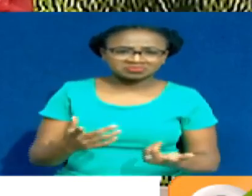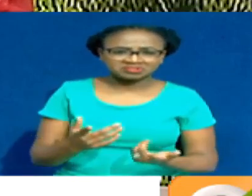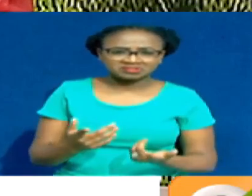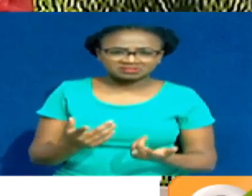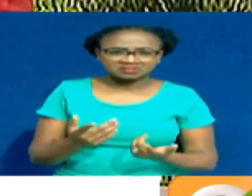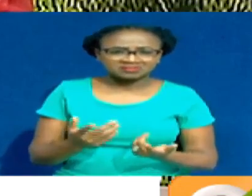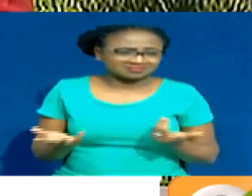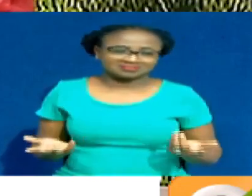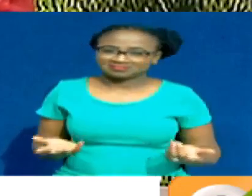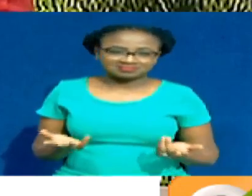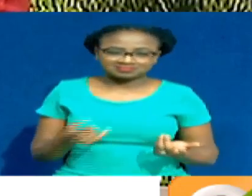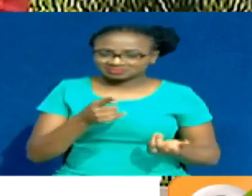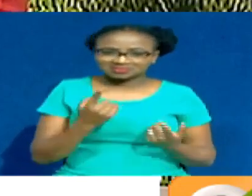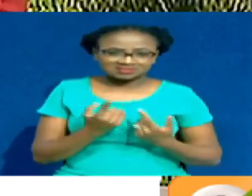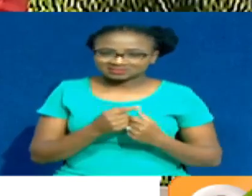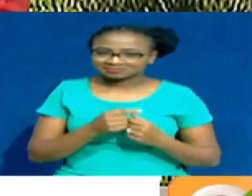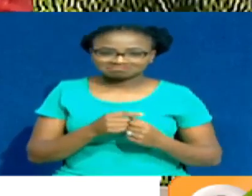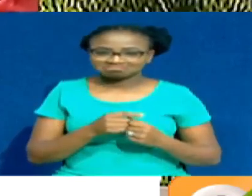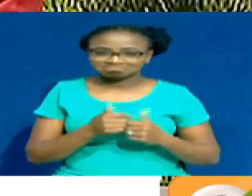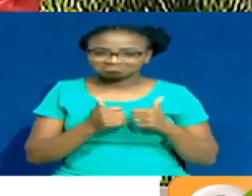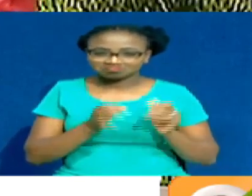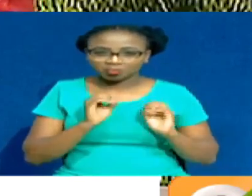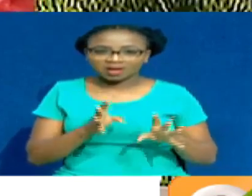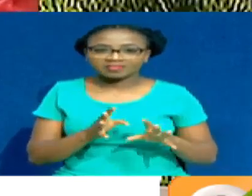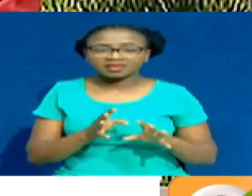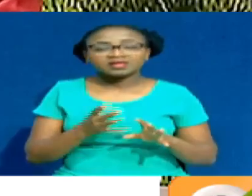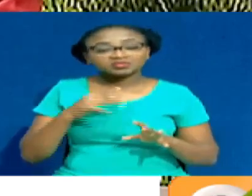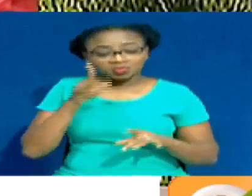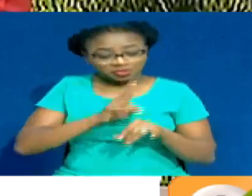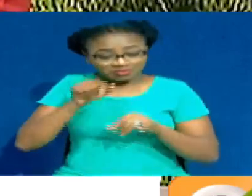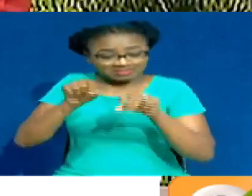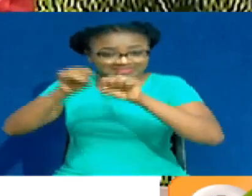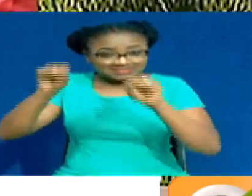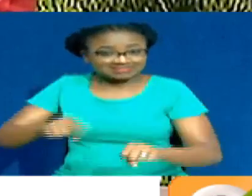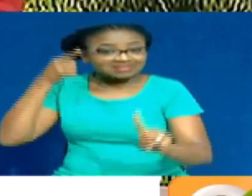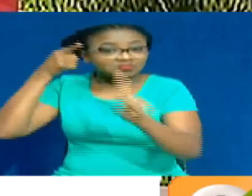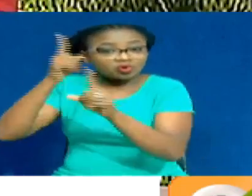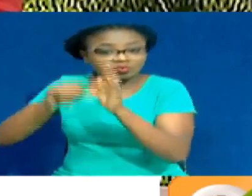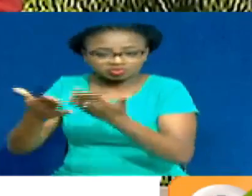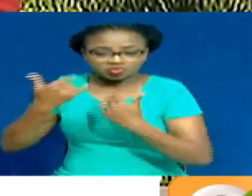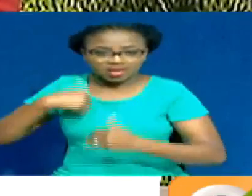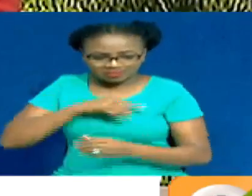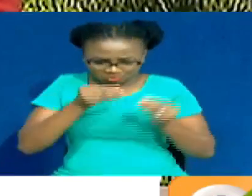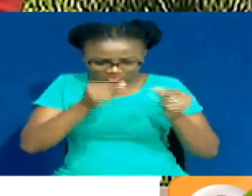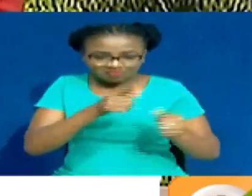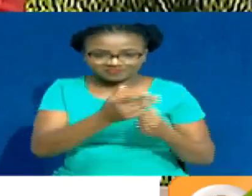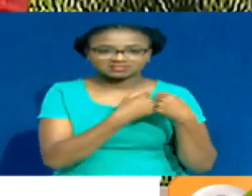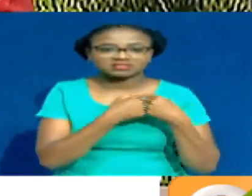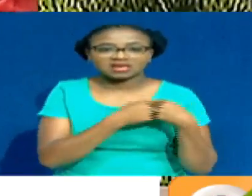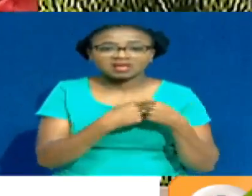an interchange? It doesn't make sense. We deployed this system to help us eradicate these